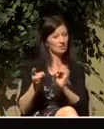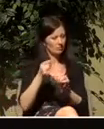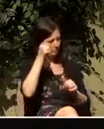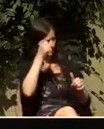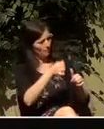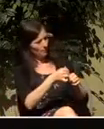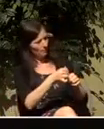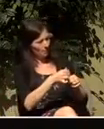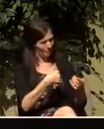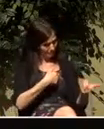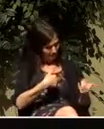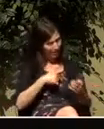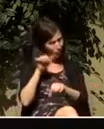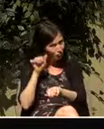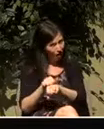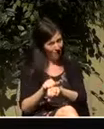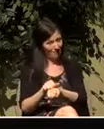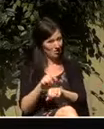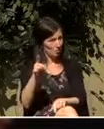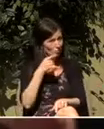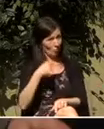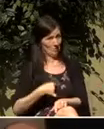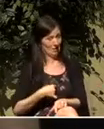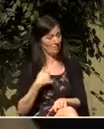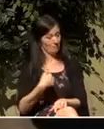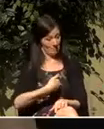one who's the rock. You told me that.